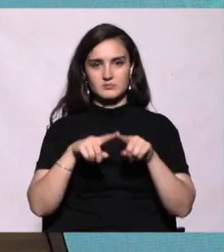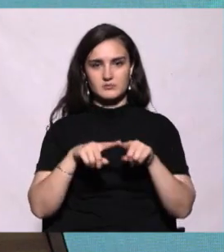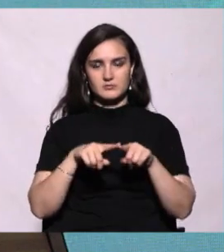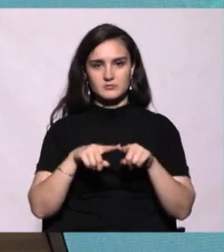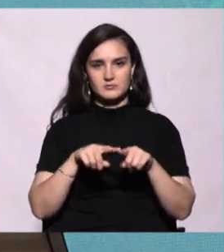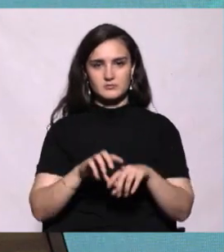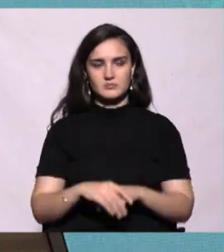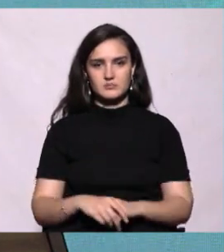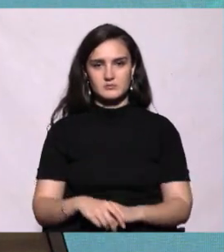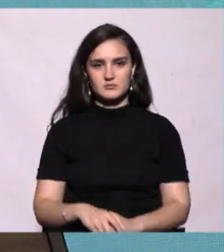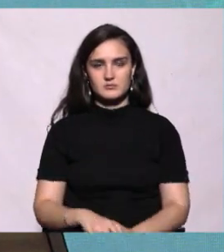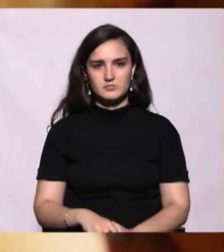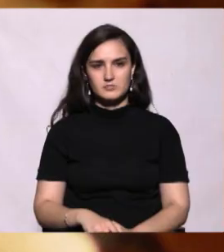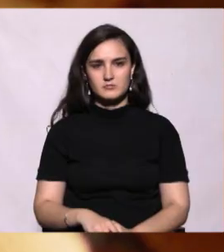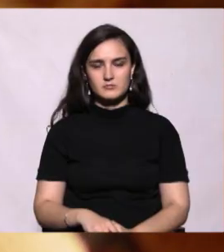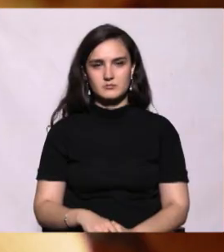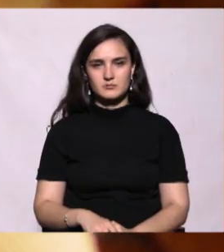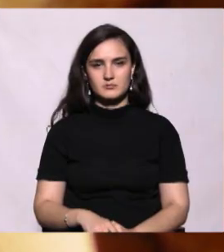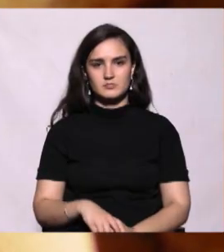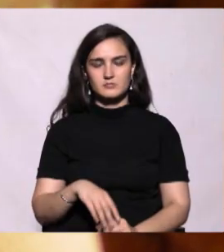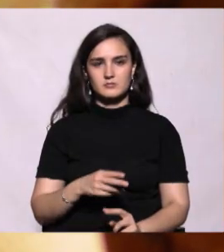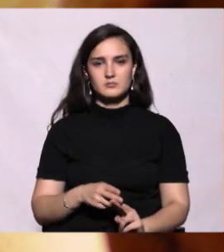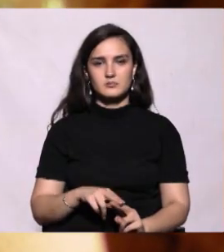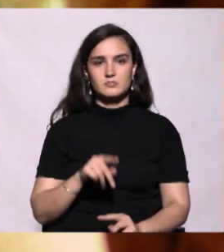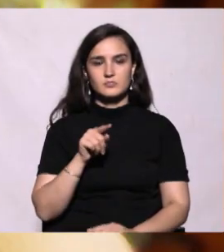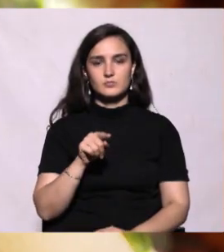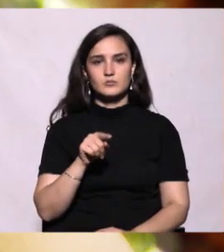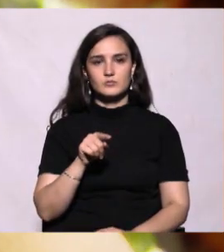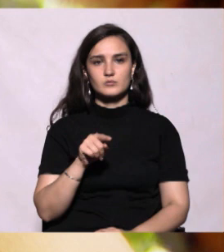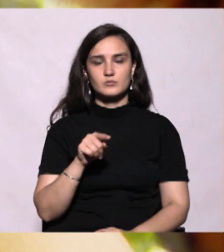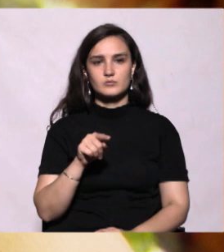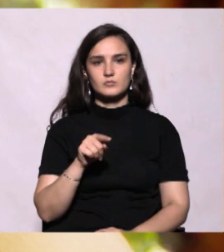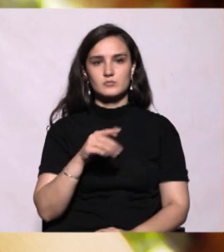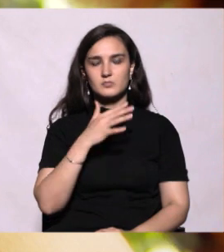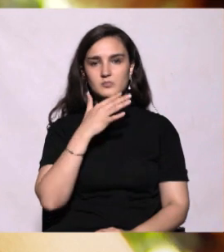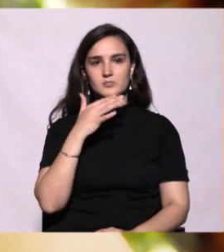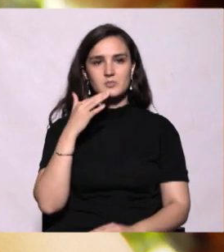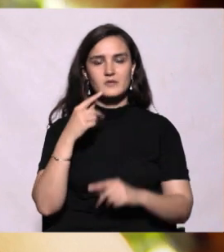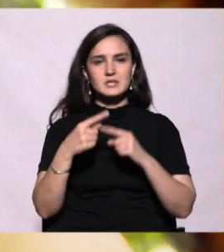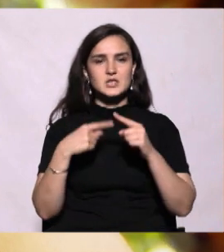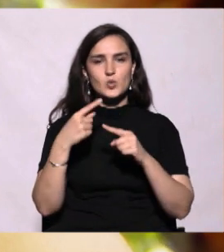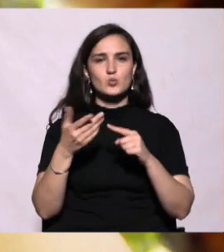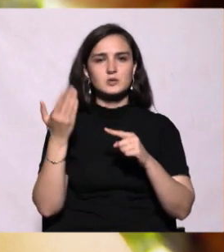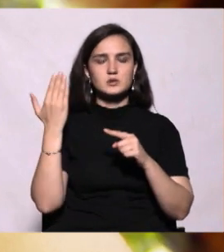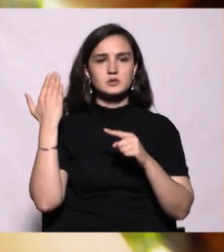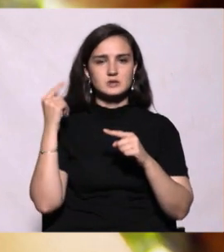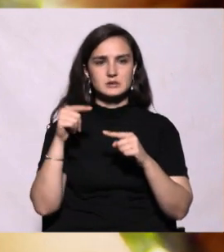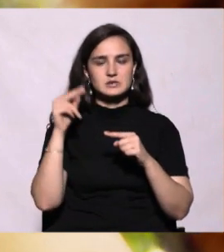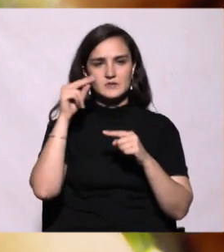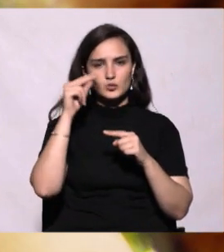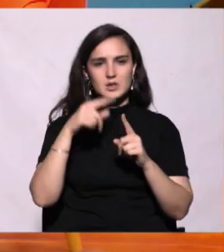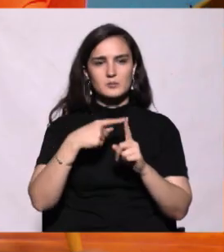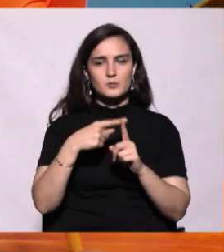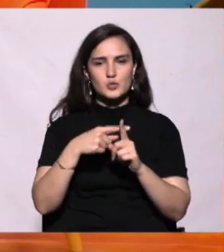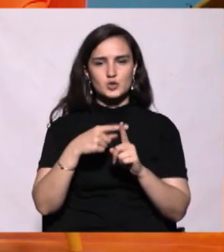motto, there can be no doubt of the extent to which a legend born many centuries ago can still influence us in